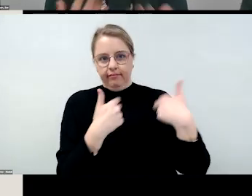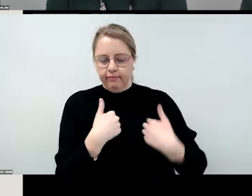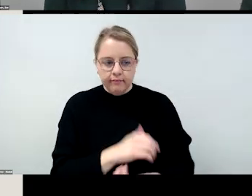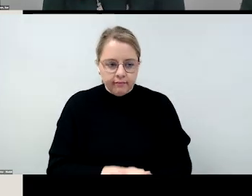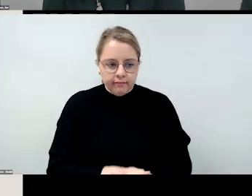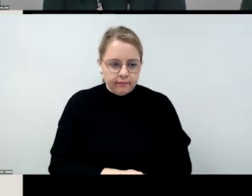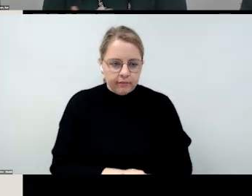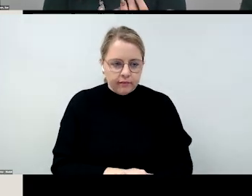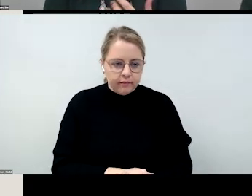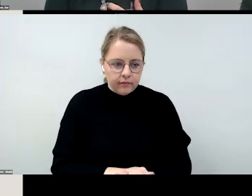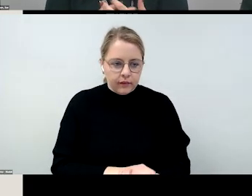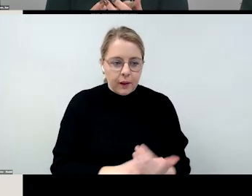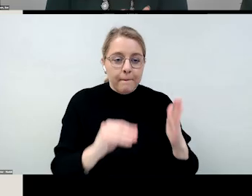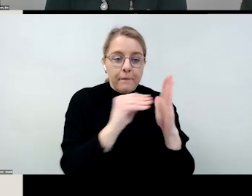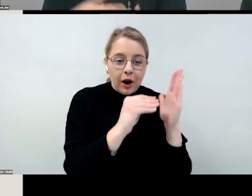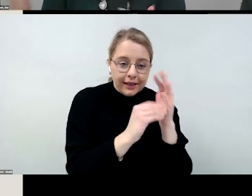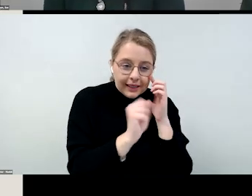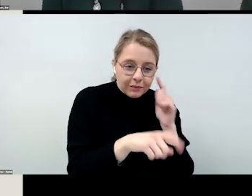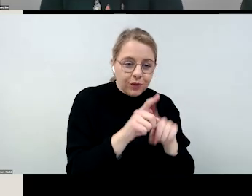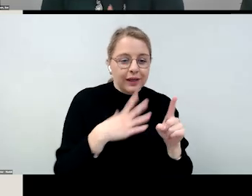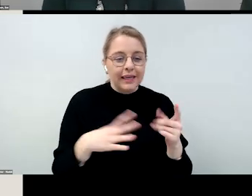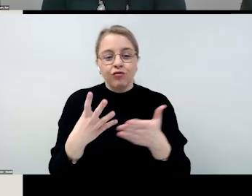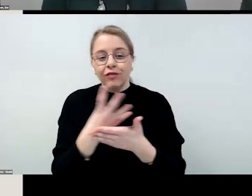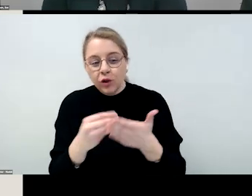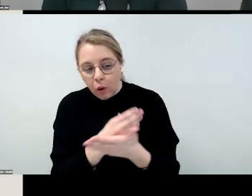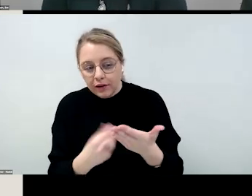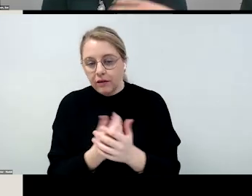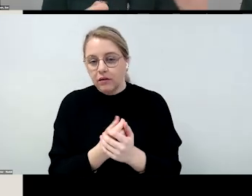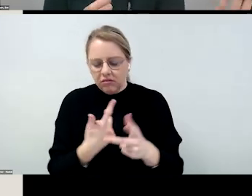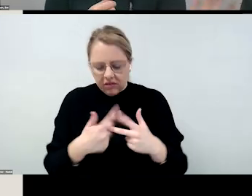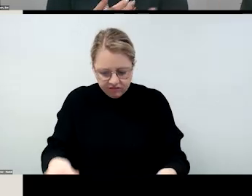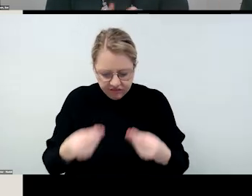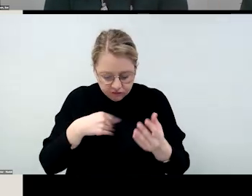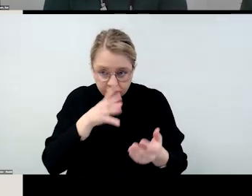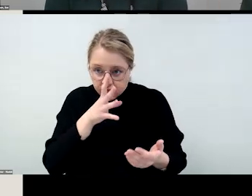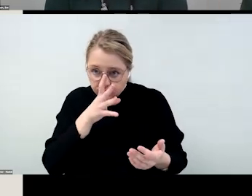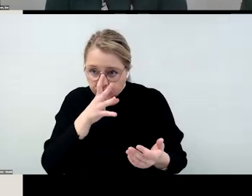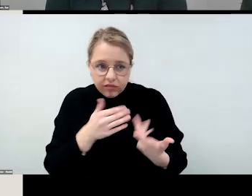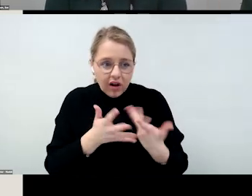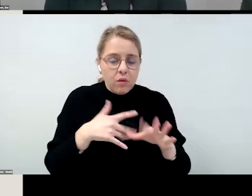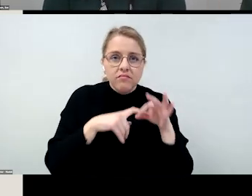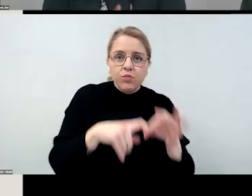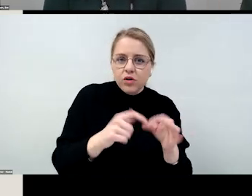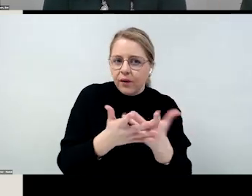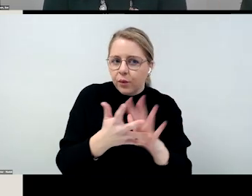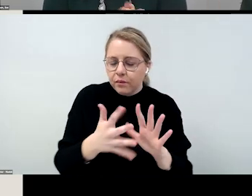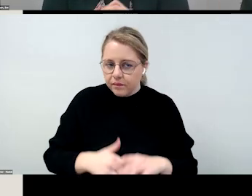you also need resources to make sure that they can ask questions if they're confused and they know how to support somebody with their